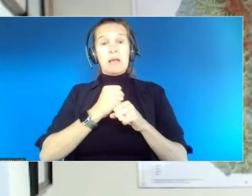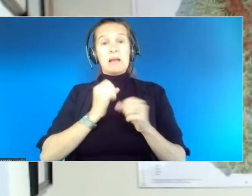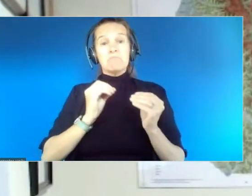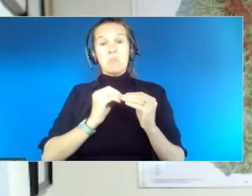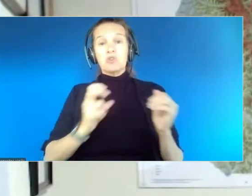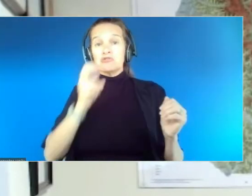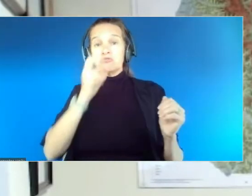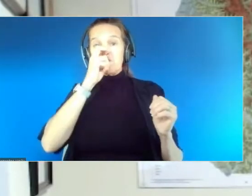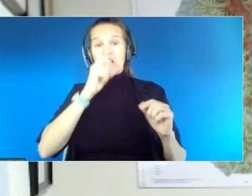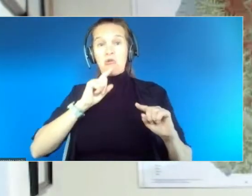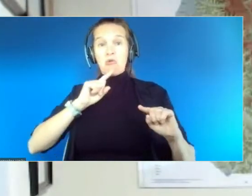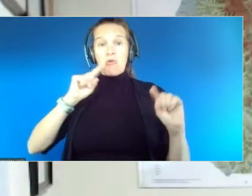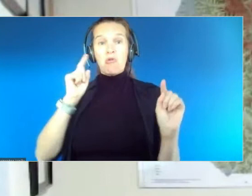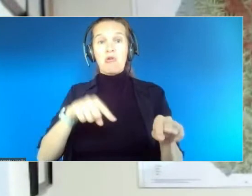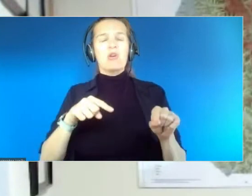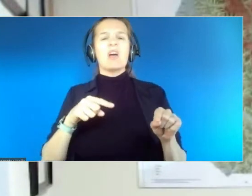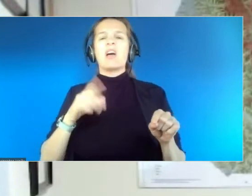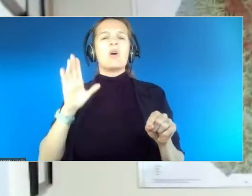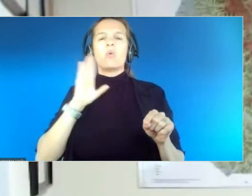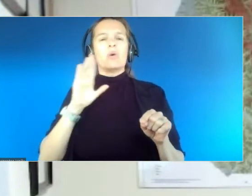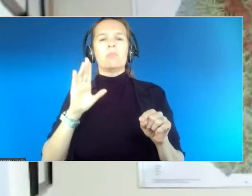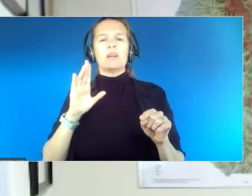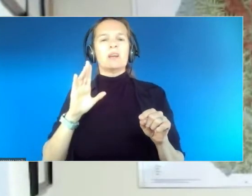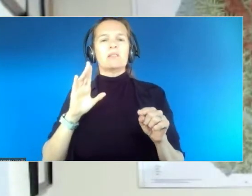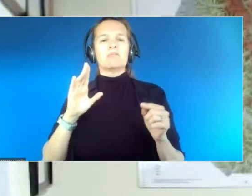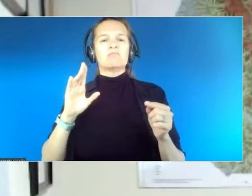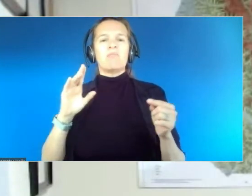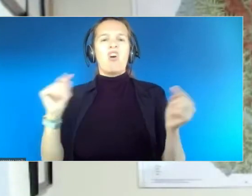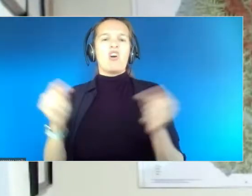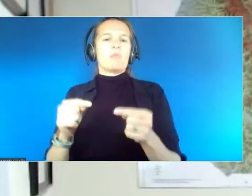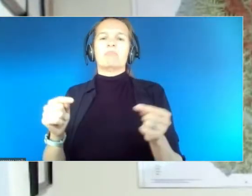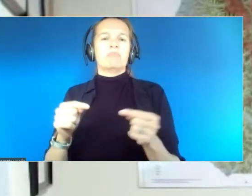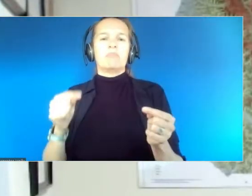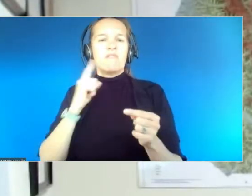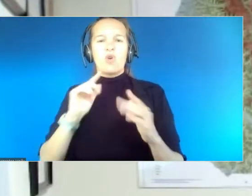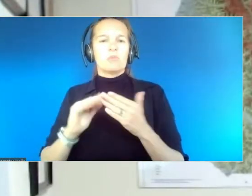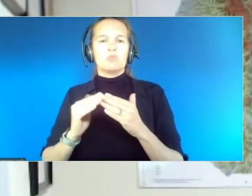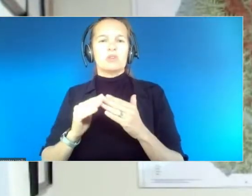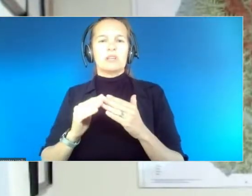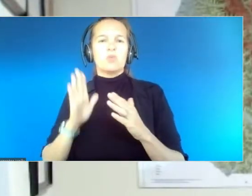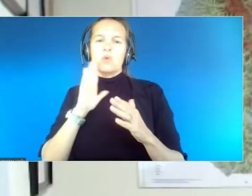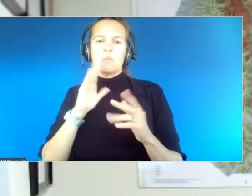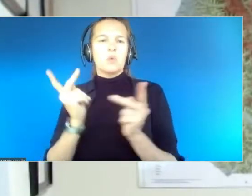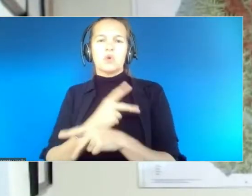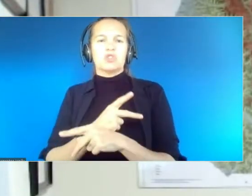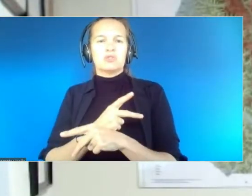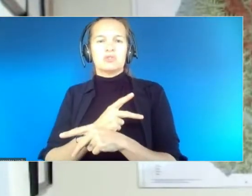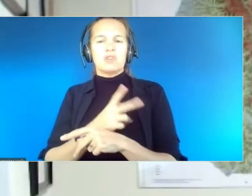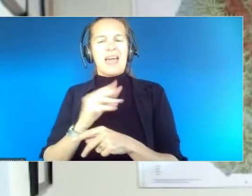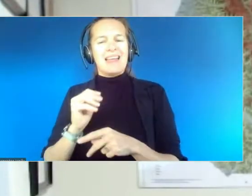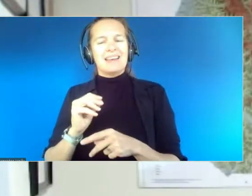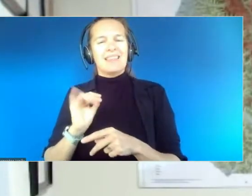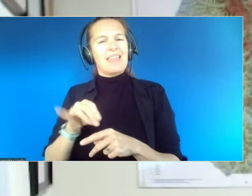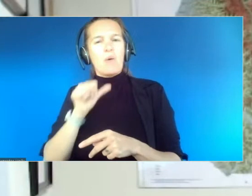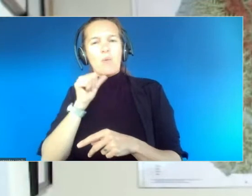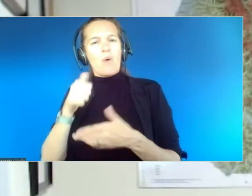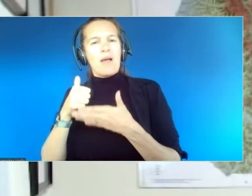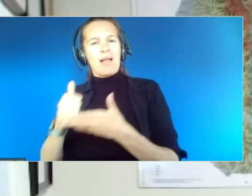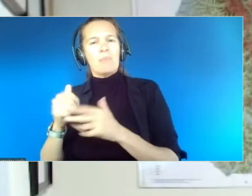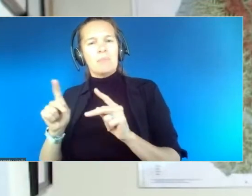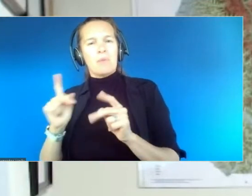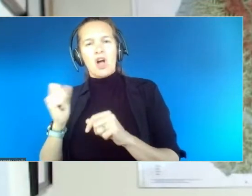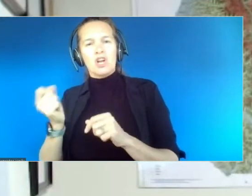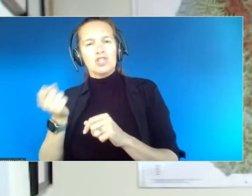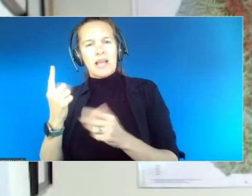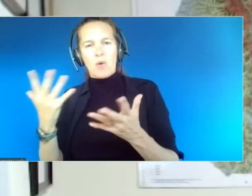create more of a backlash that'll be more harmful to the community and will not bring more people along to understand what's needed and what can help